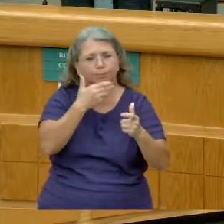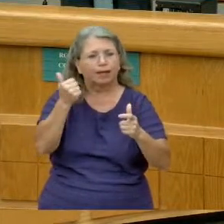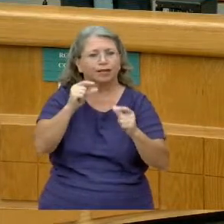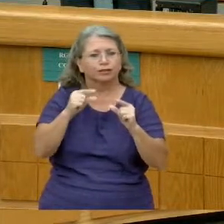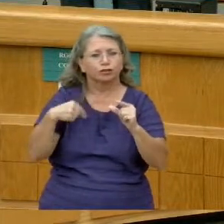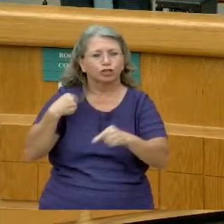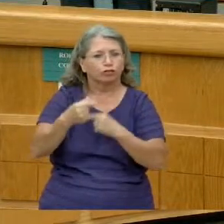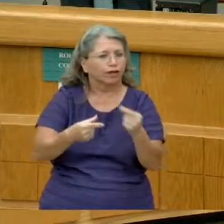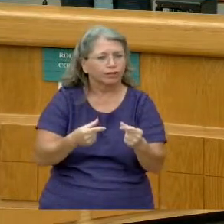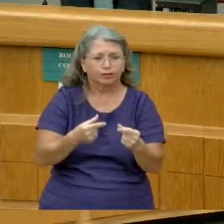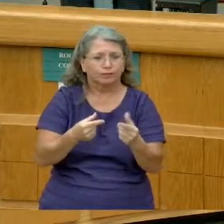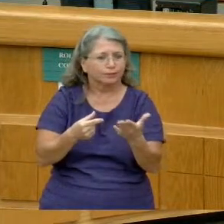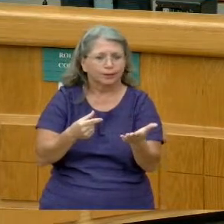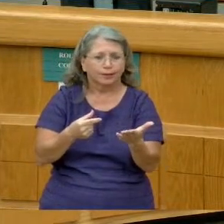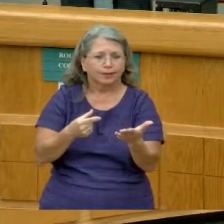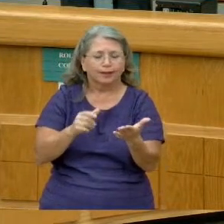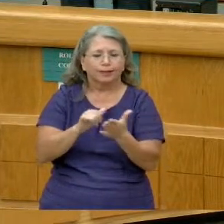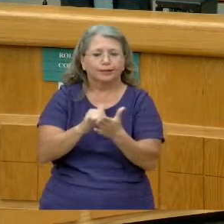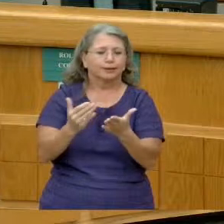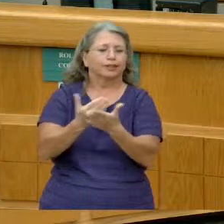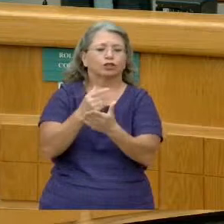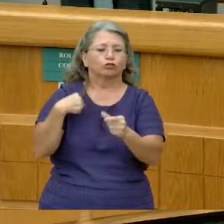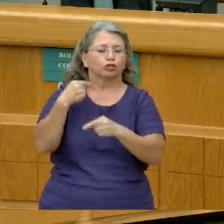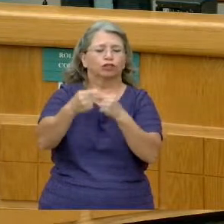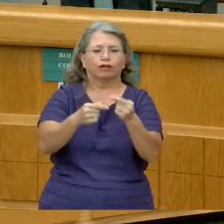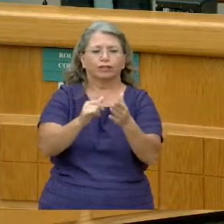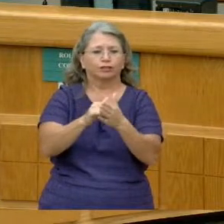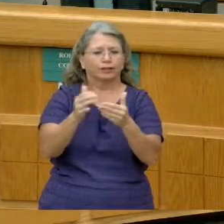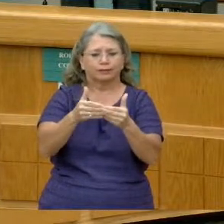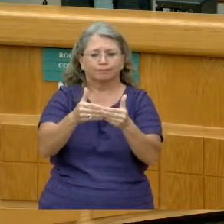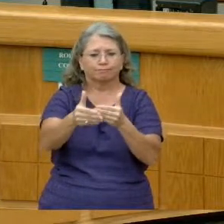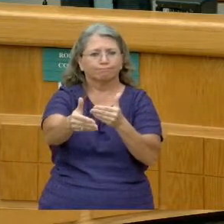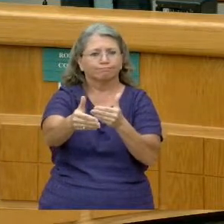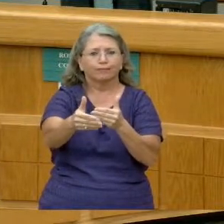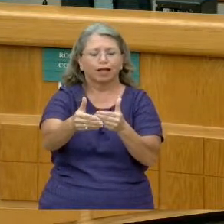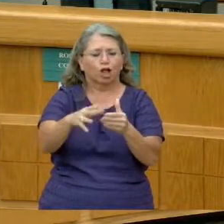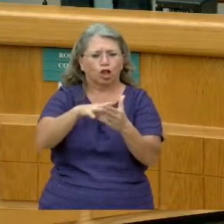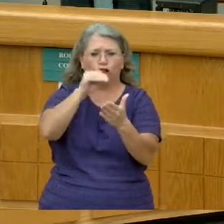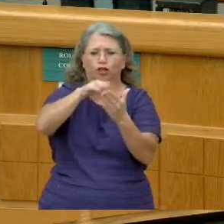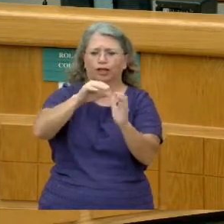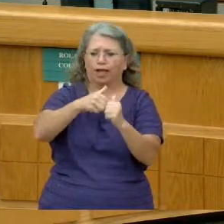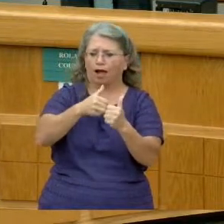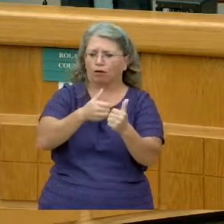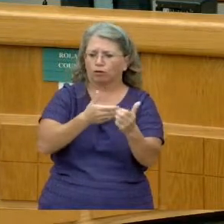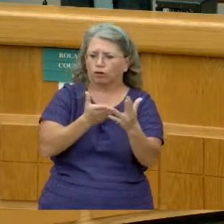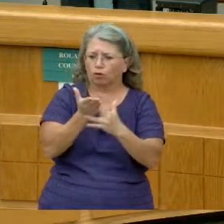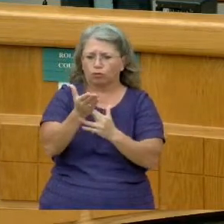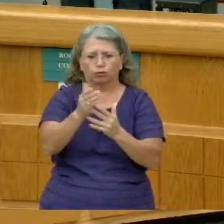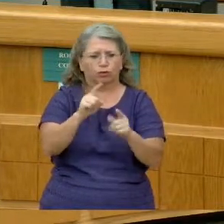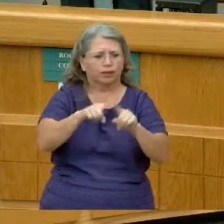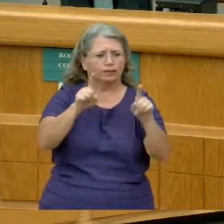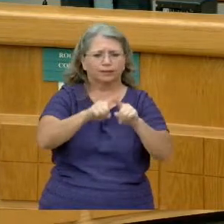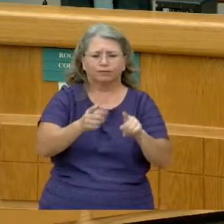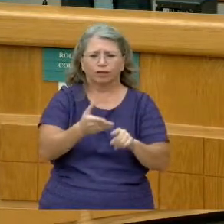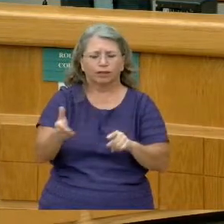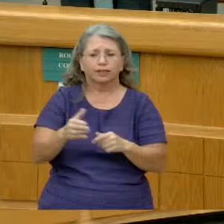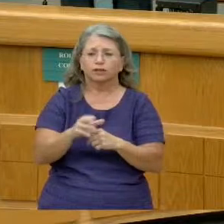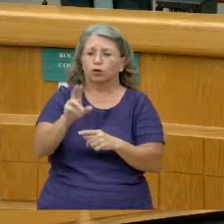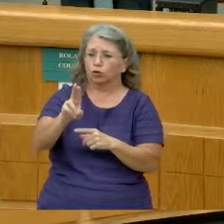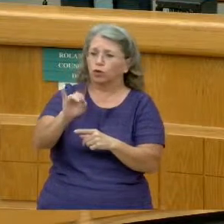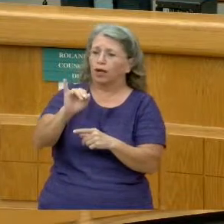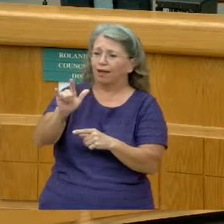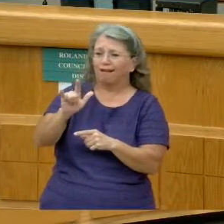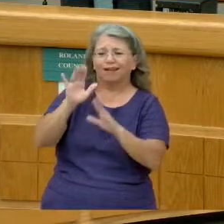great generation that's coming forth, having to learn how to battle all of these different things. So UIL, excellent